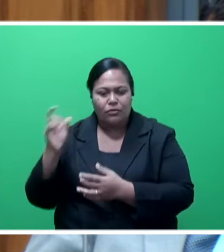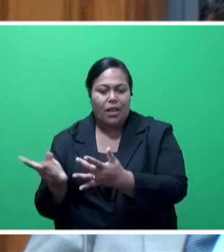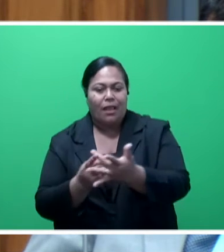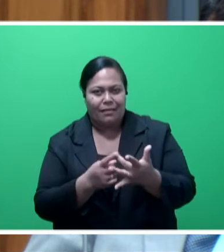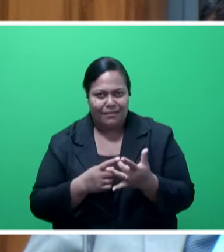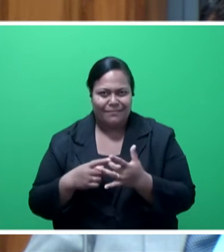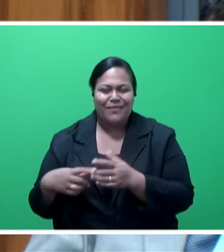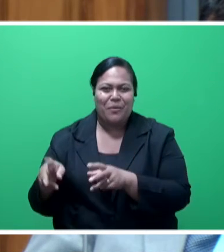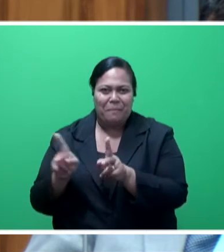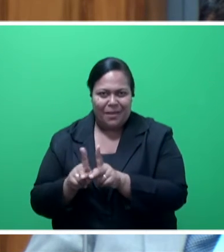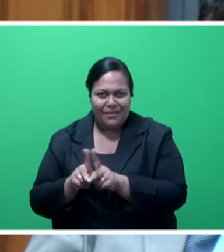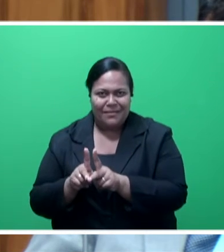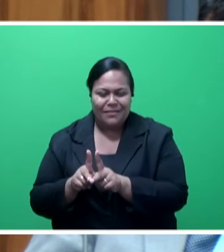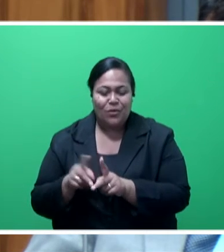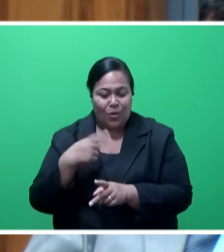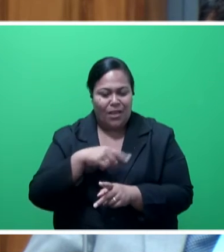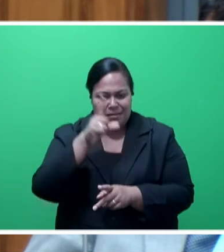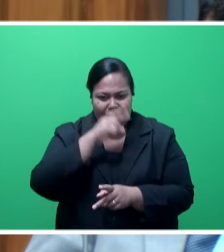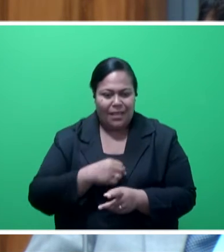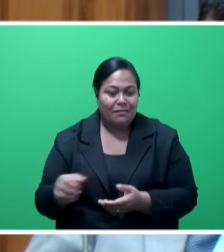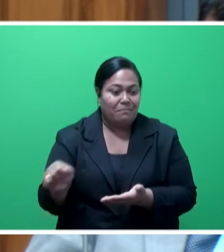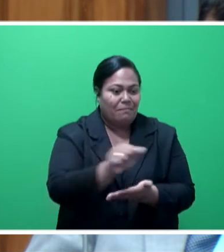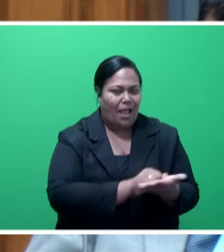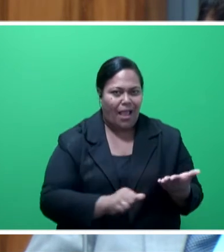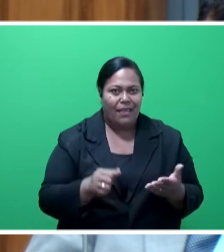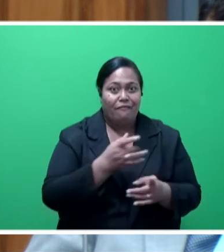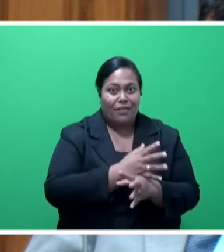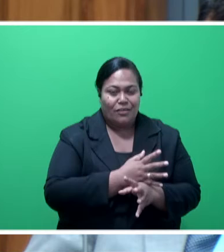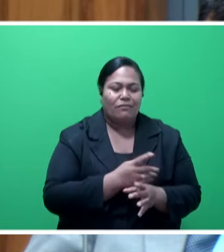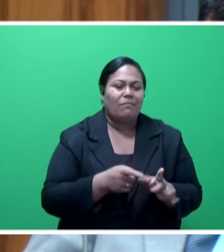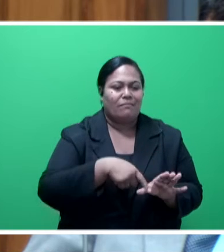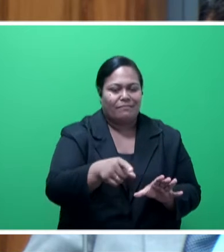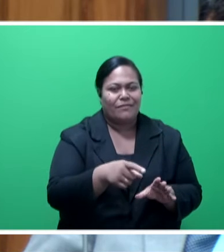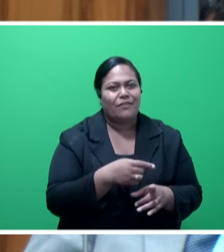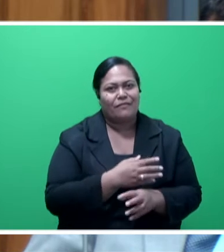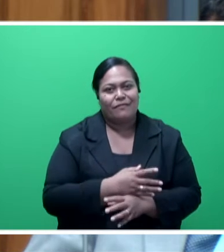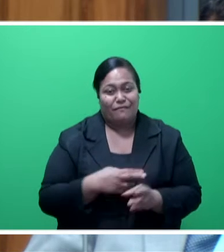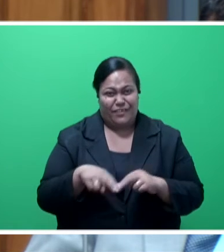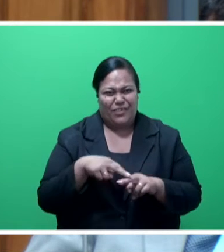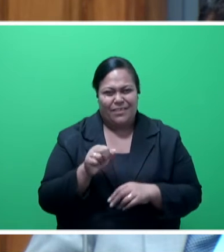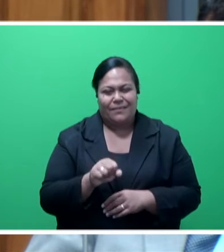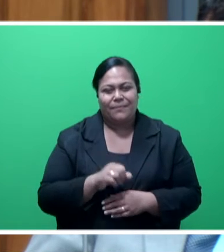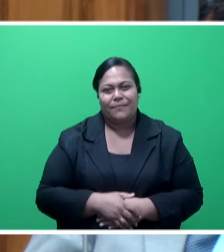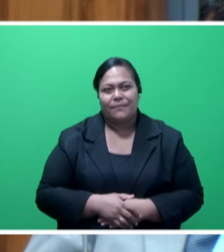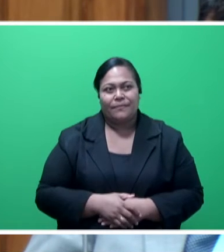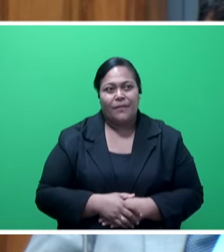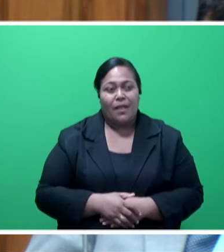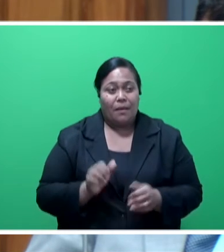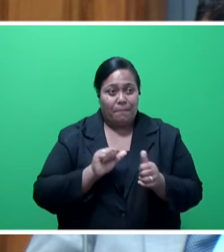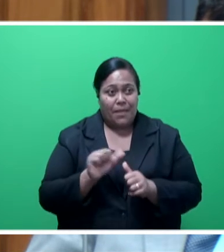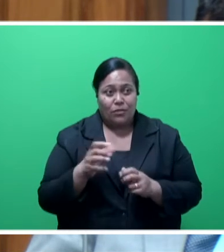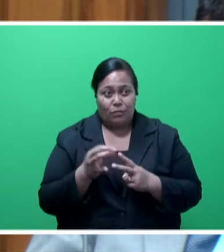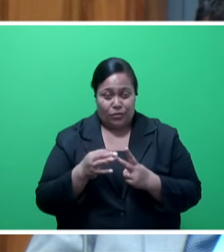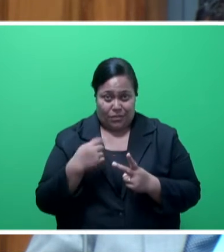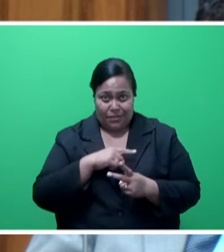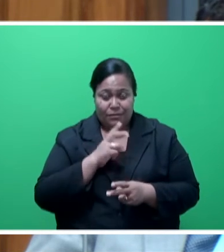tuna from outside Fiji. Lastly, Mr. Speaker, sir, one of the best options the Ministry of Fisheries is working on